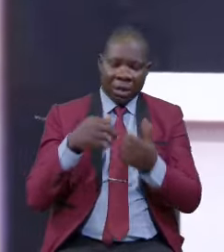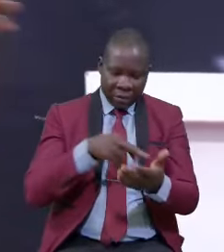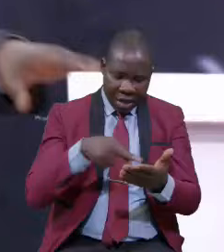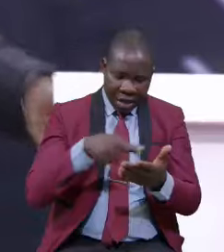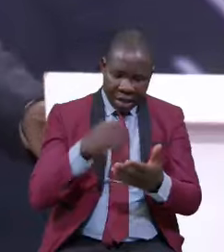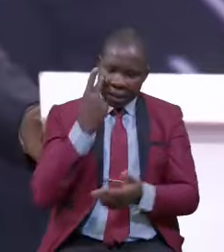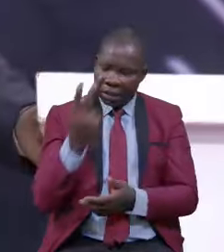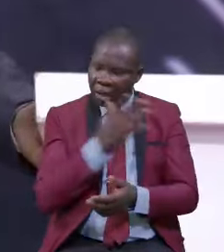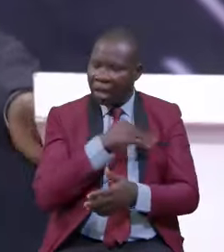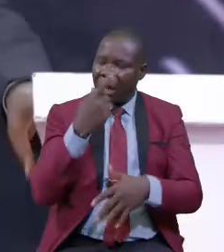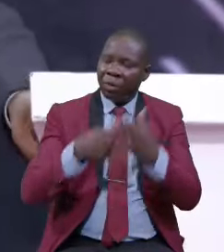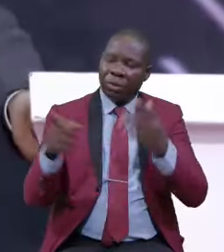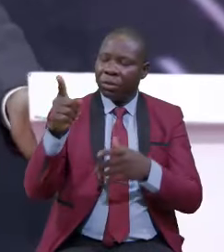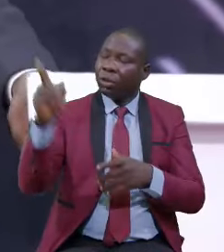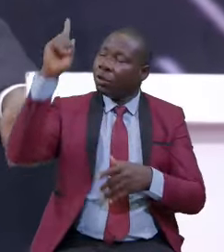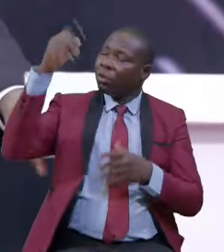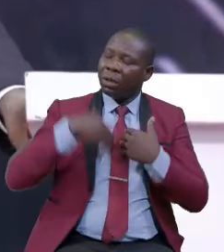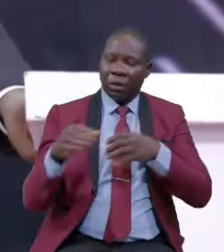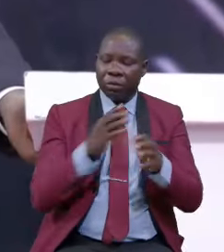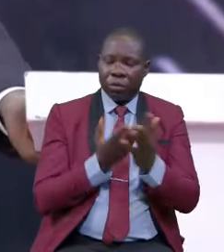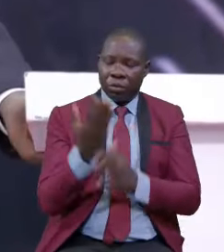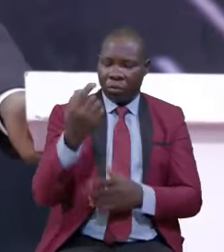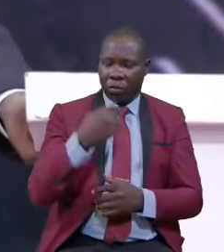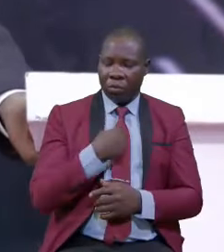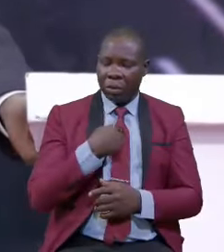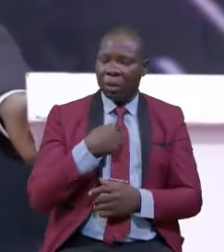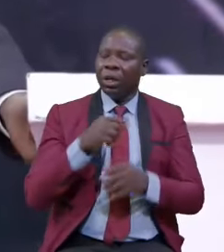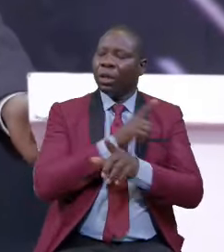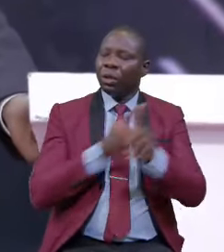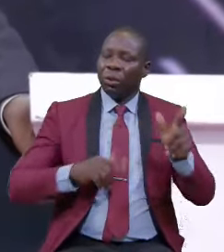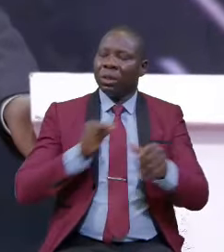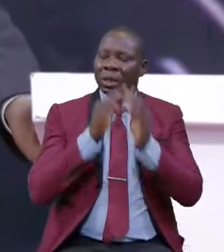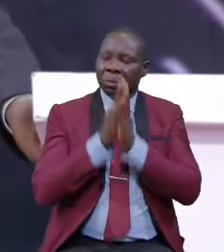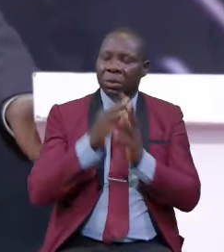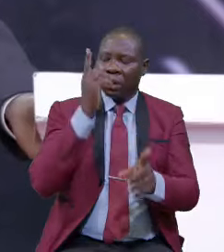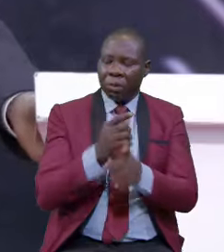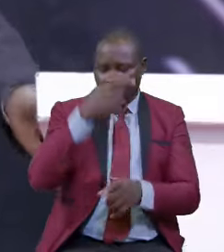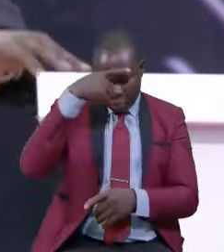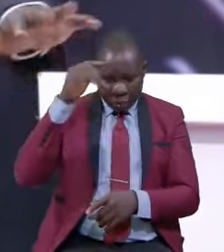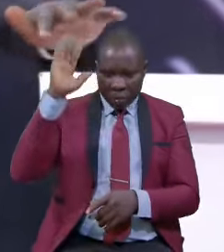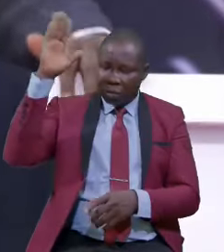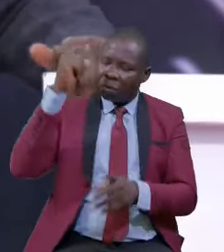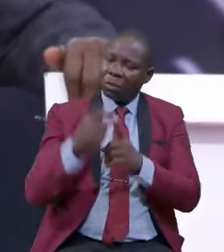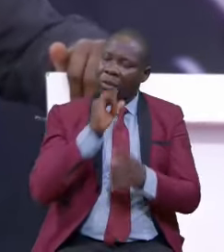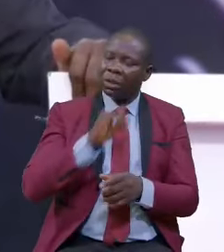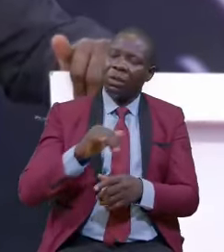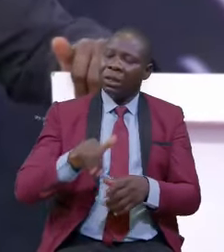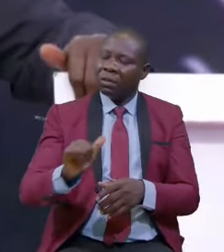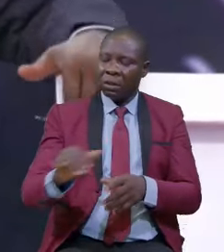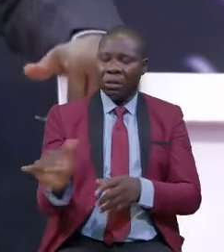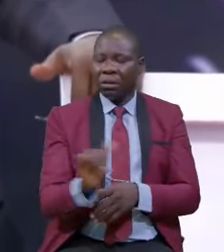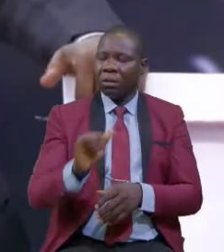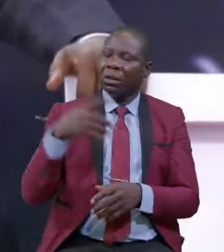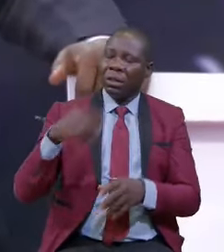Lord, I pray, because your word is still the same, your power is still the same, the anointing